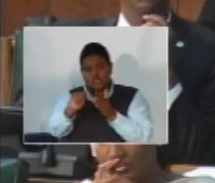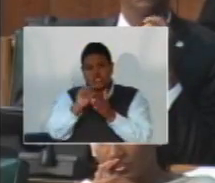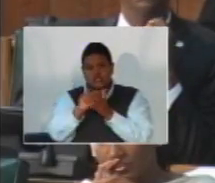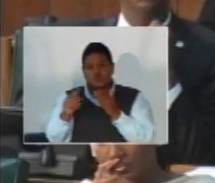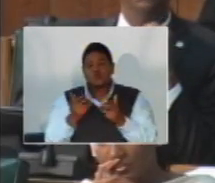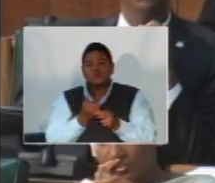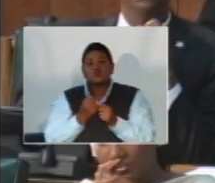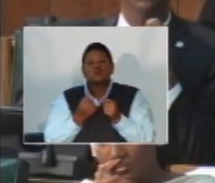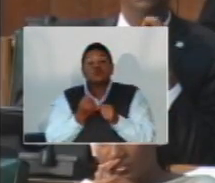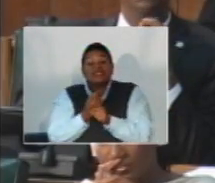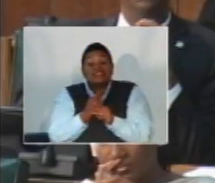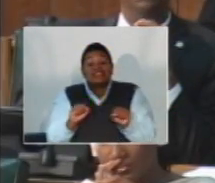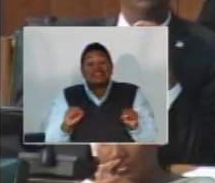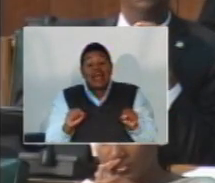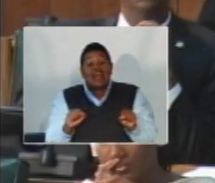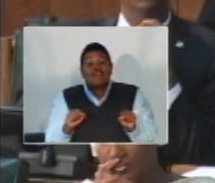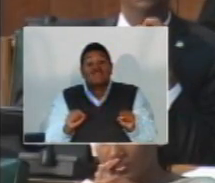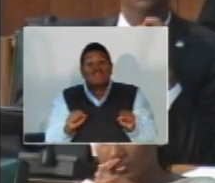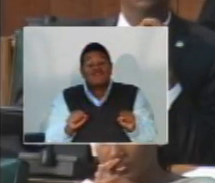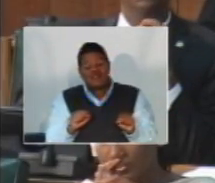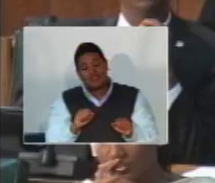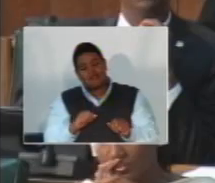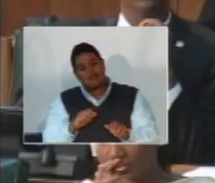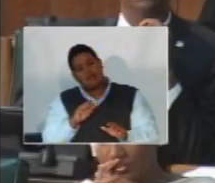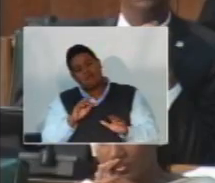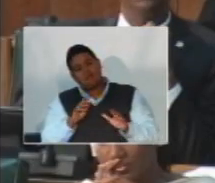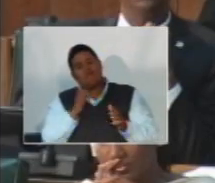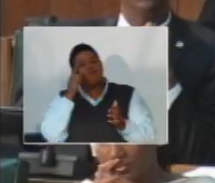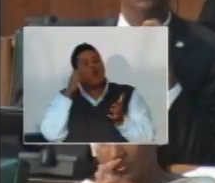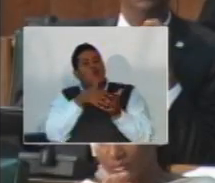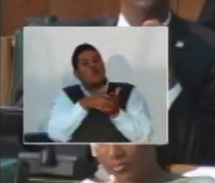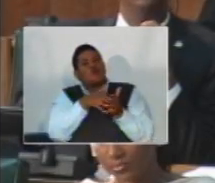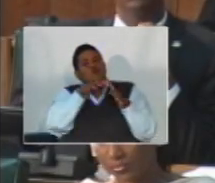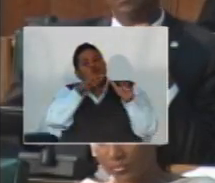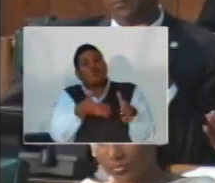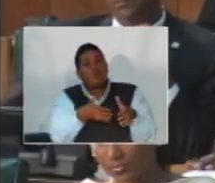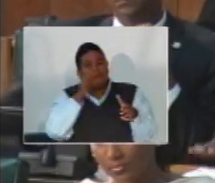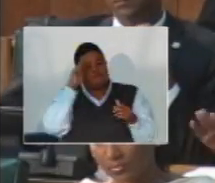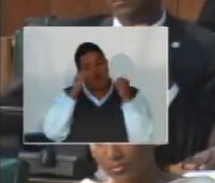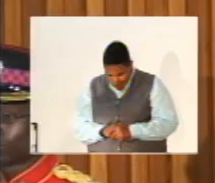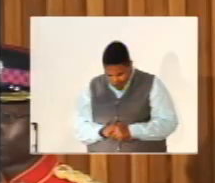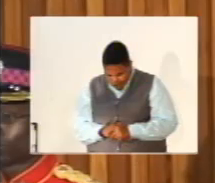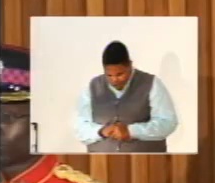to safeguard the welfare of the vulnerable in our society.